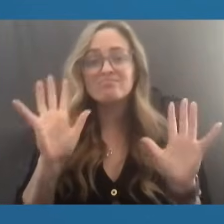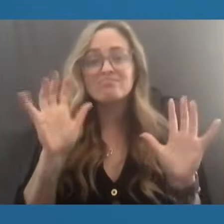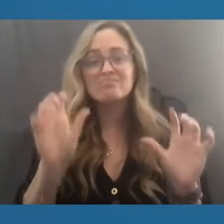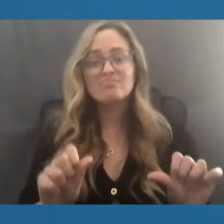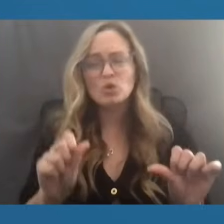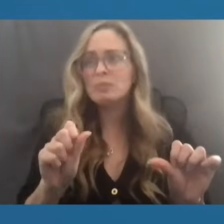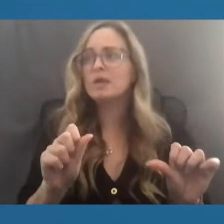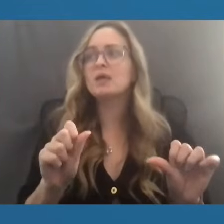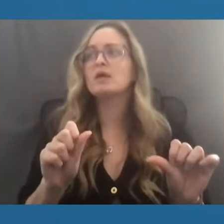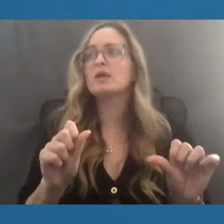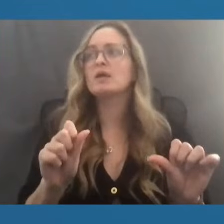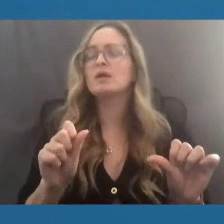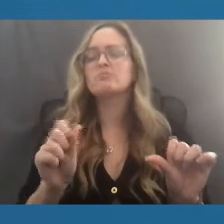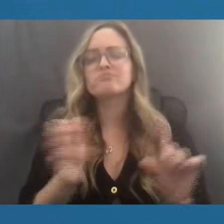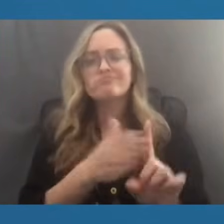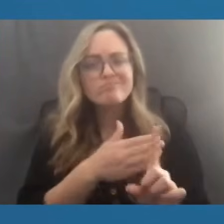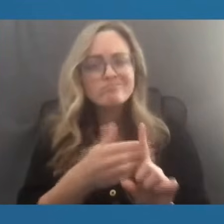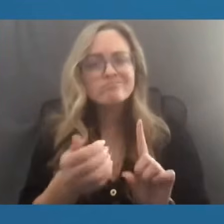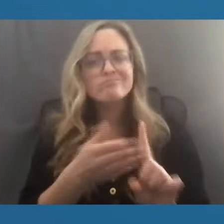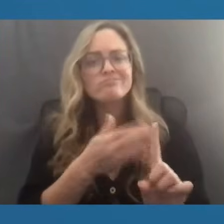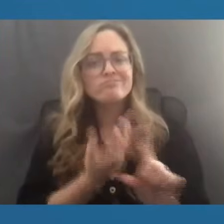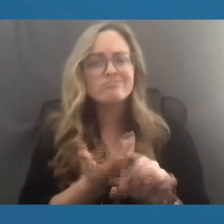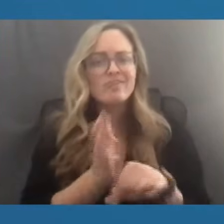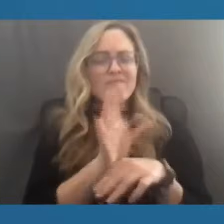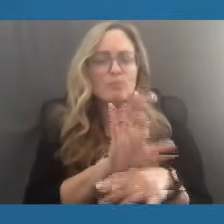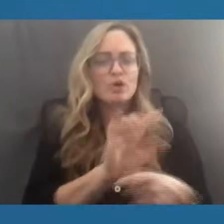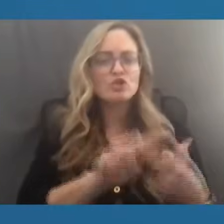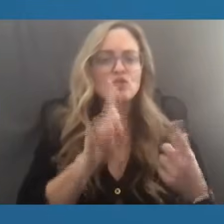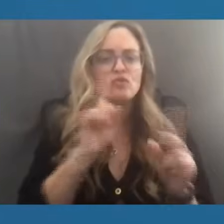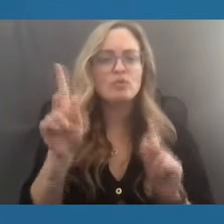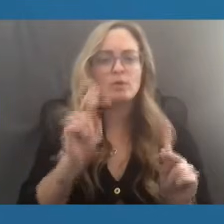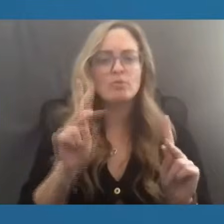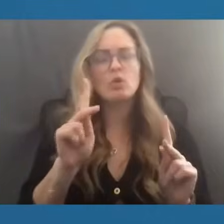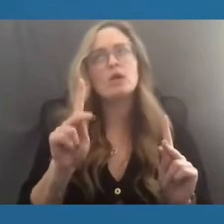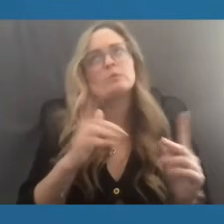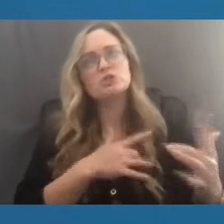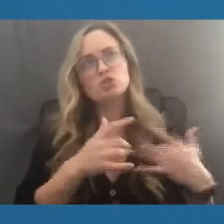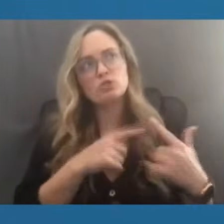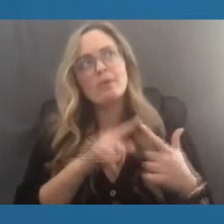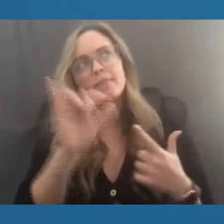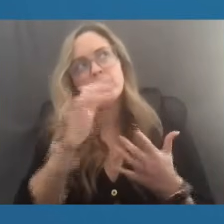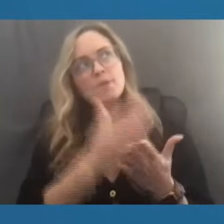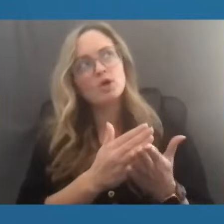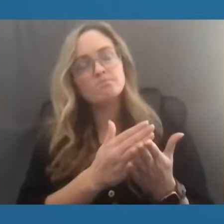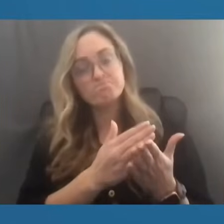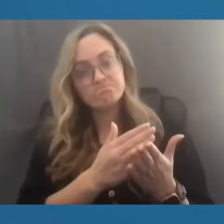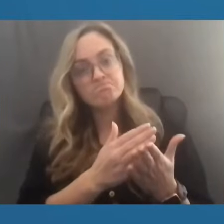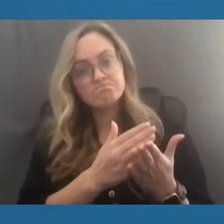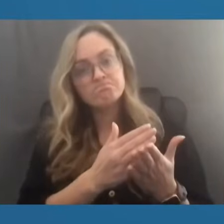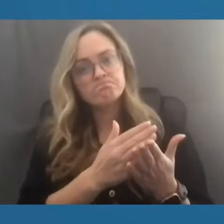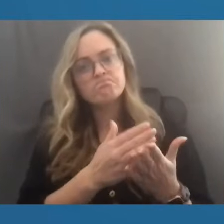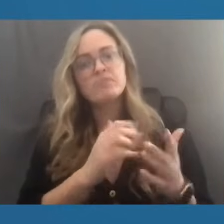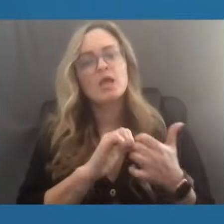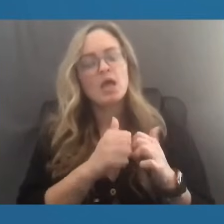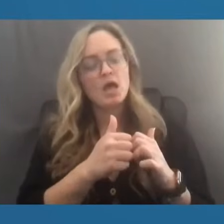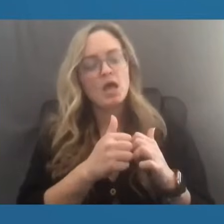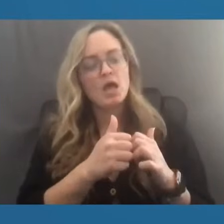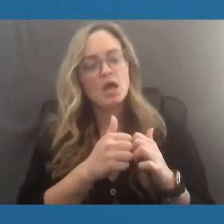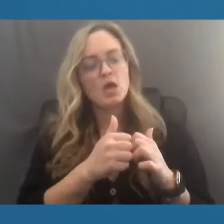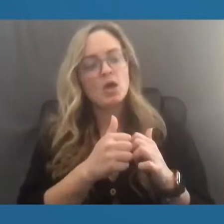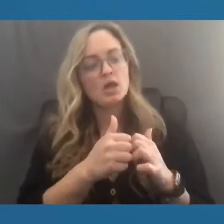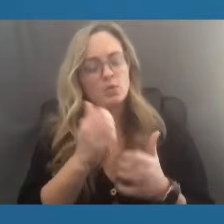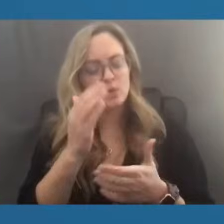coercion, duress, and pressure put on people. And I was concerned about that. And I said, how can we get out from under